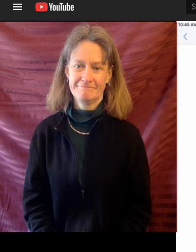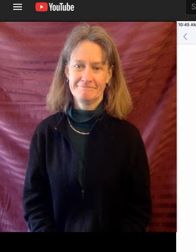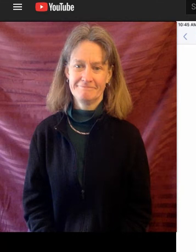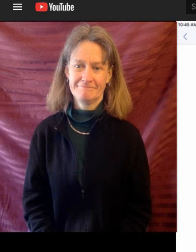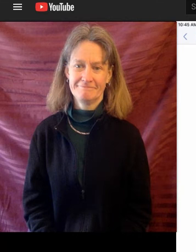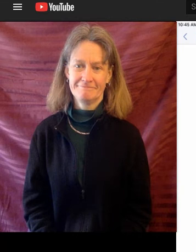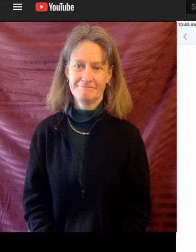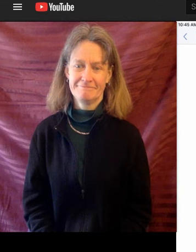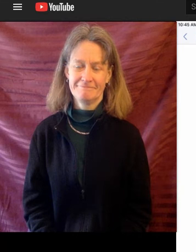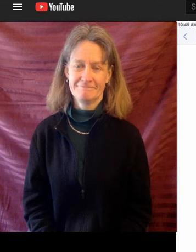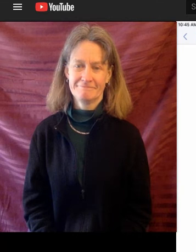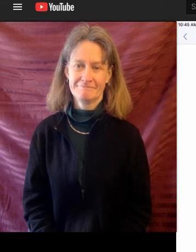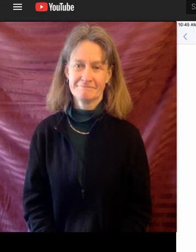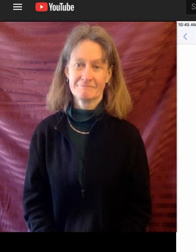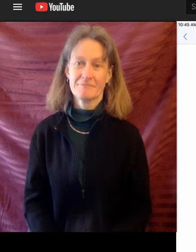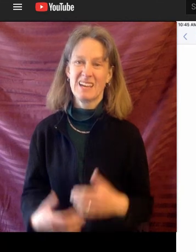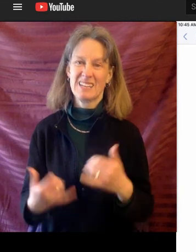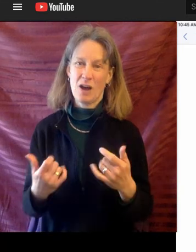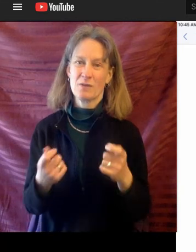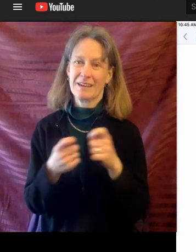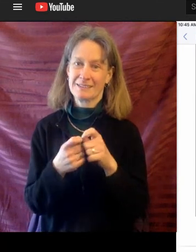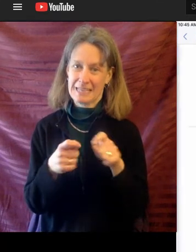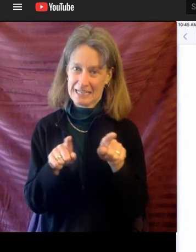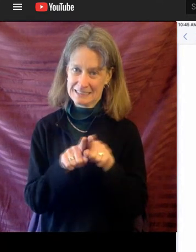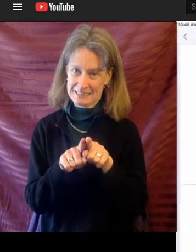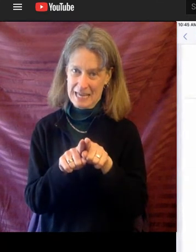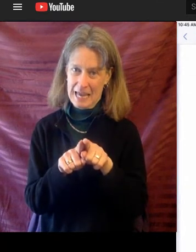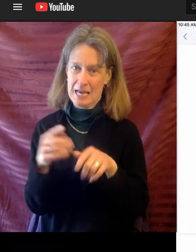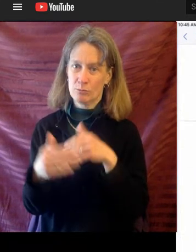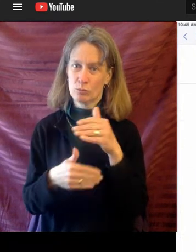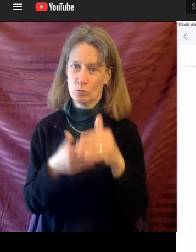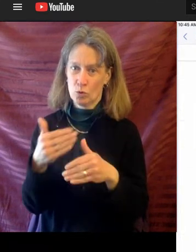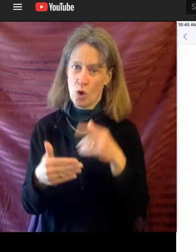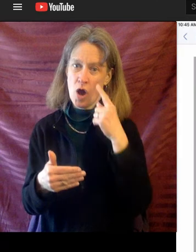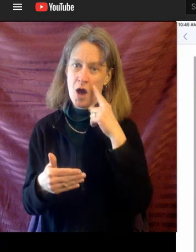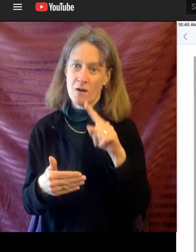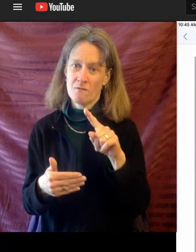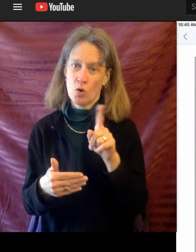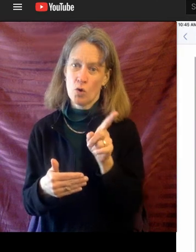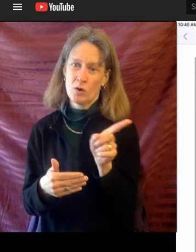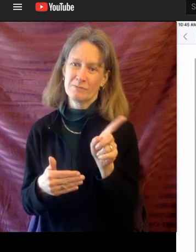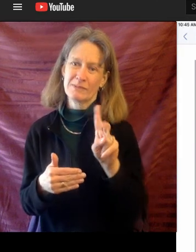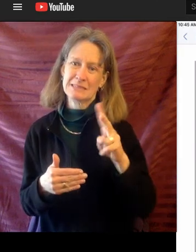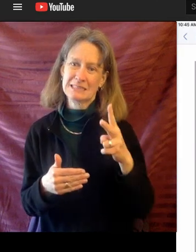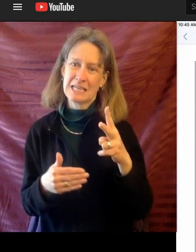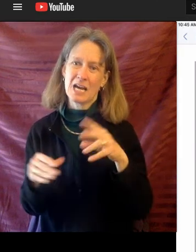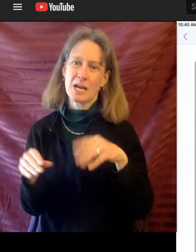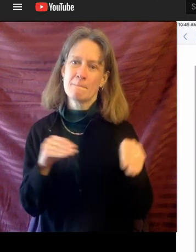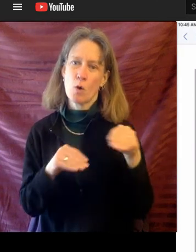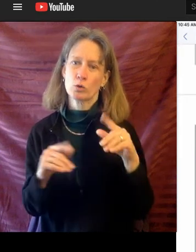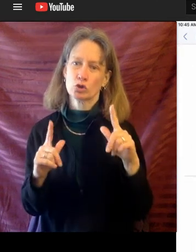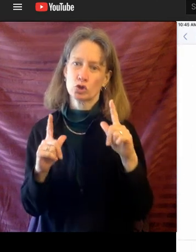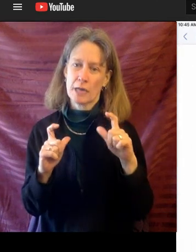Then I'm going to do the exact same thing for my second motion shot